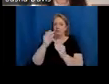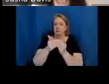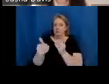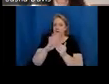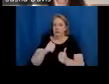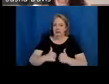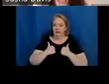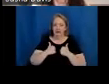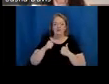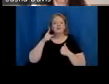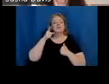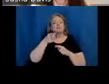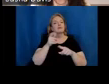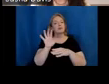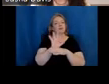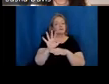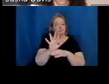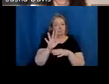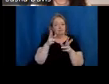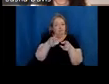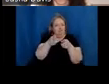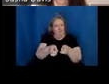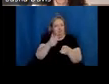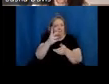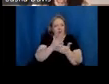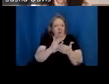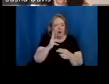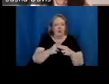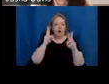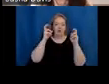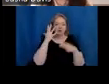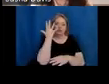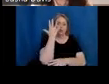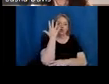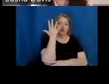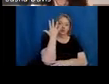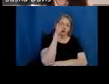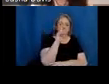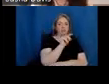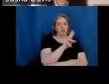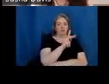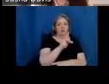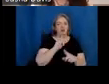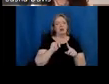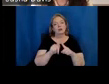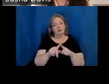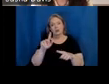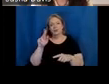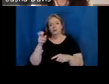Tree Trunk to Head, which was directed by scholar, photographer, and filmmaker Lewis